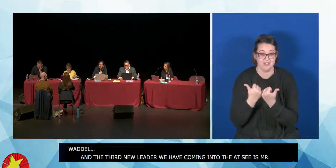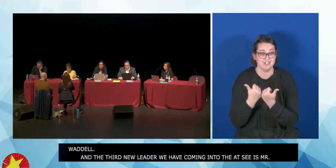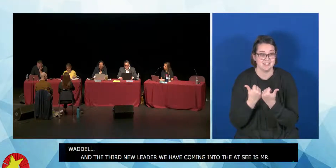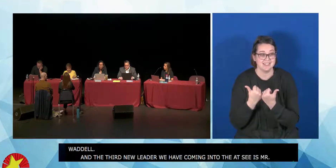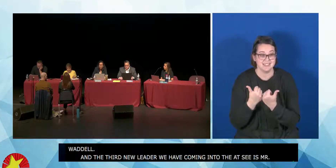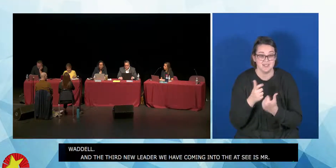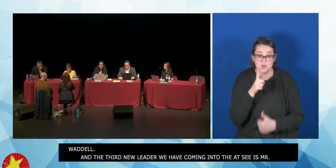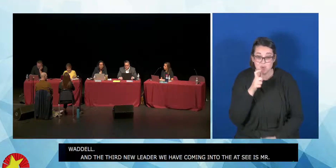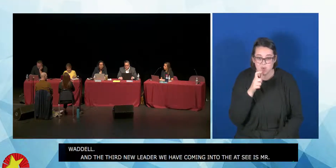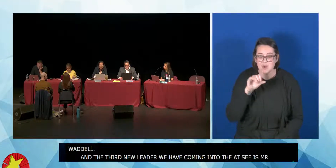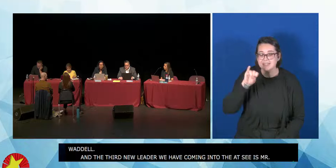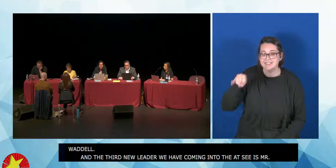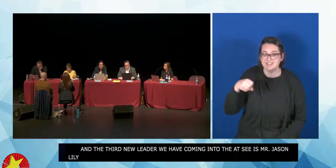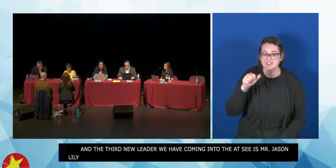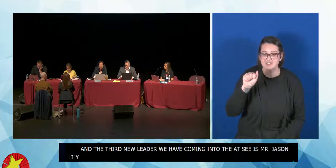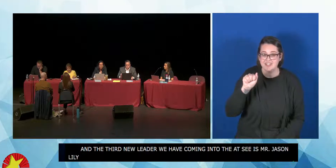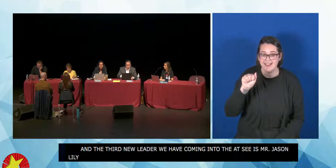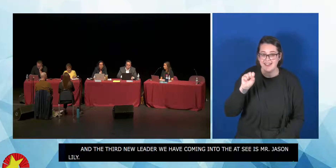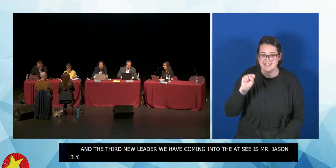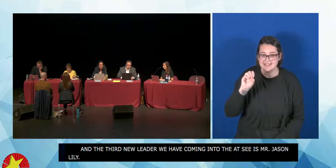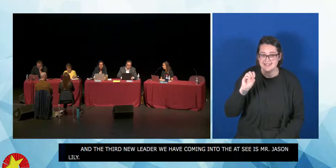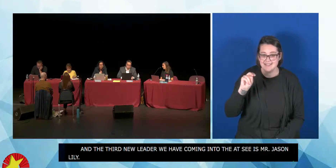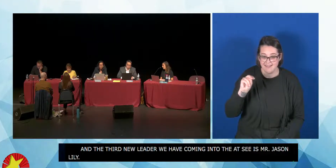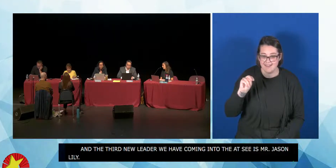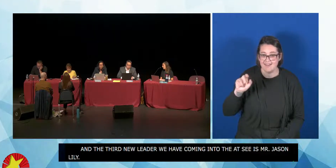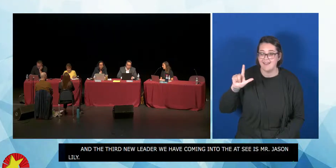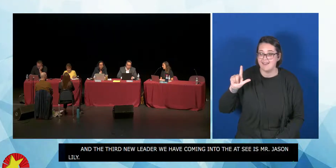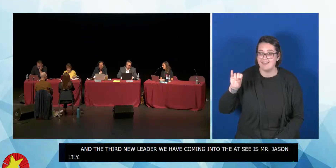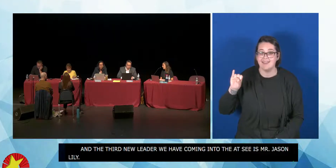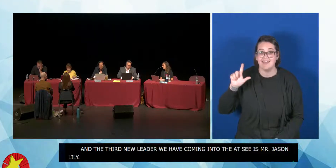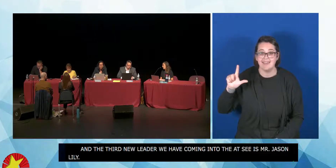Lilly. Mr. Lilly is